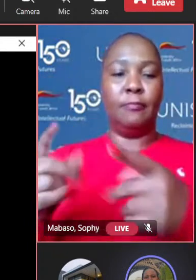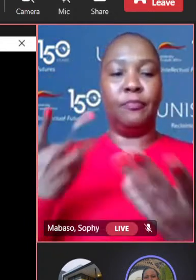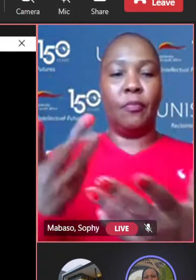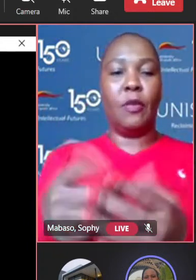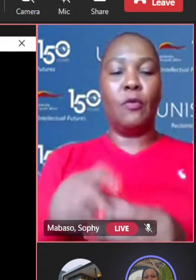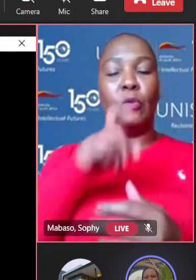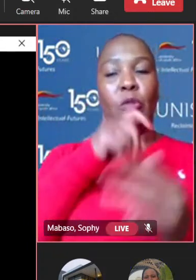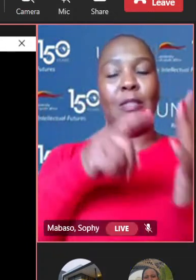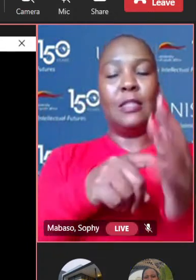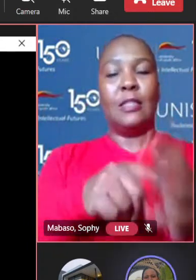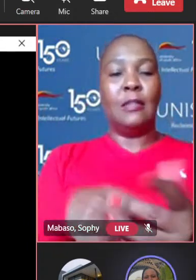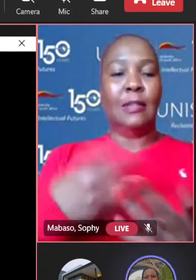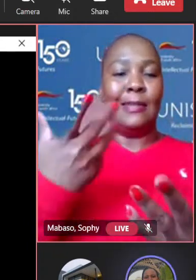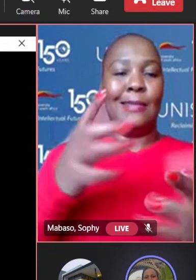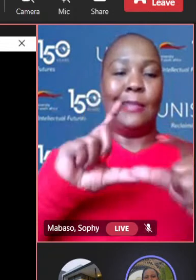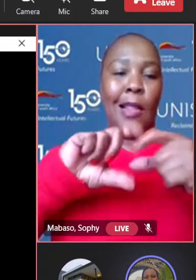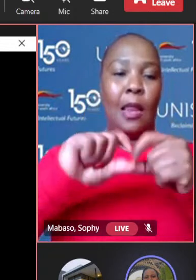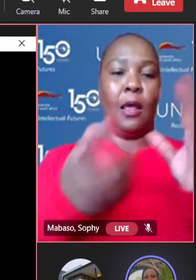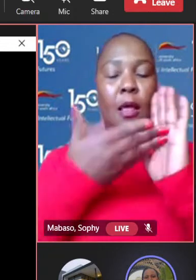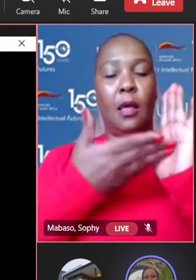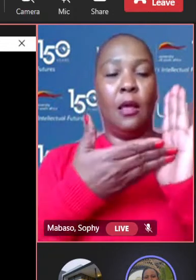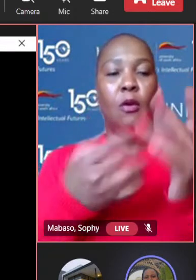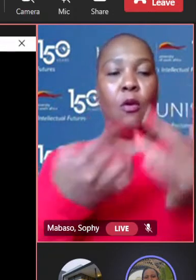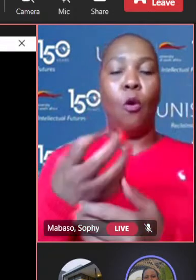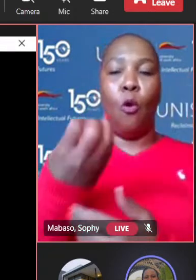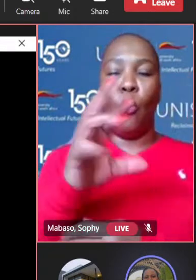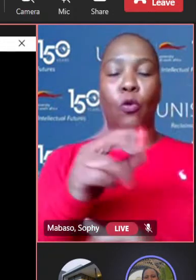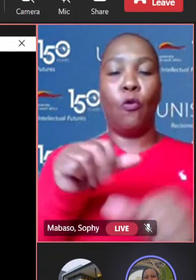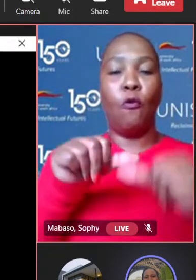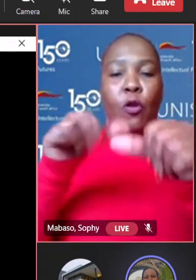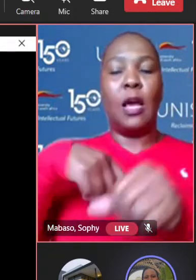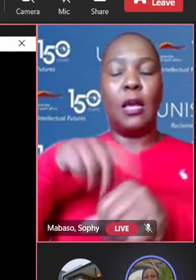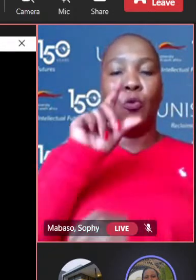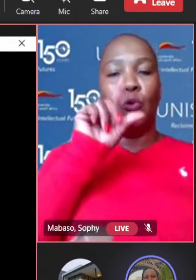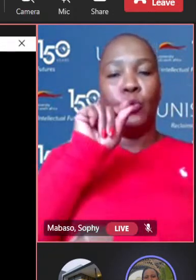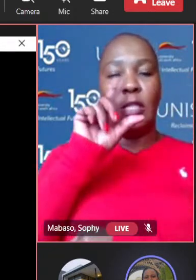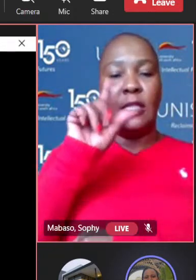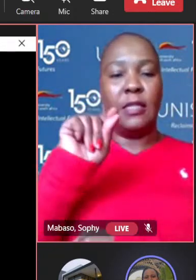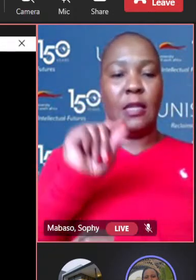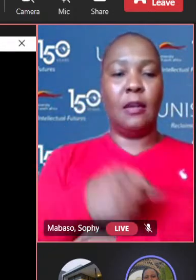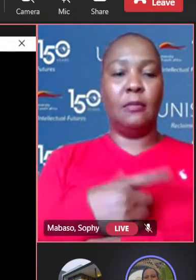facebook.com//Unisa Library, or you can follow us on Twitter, on